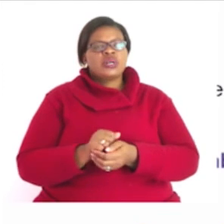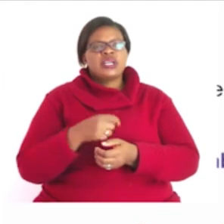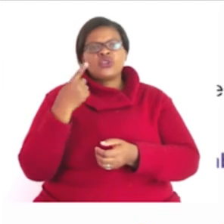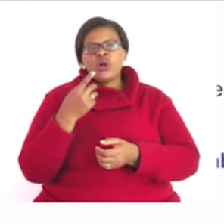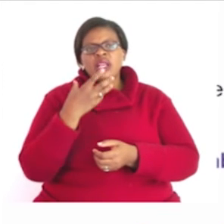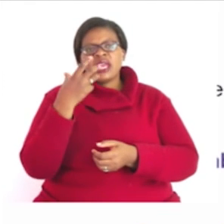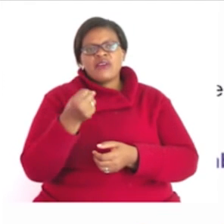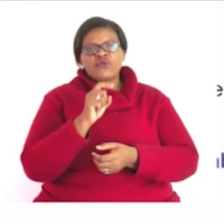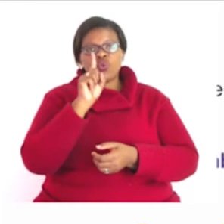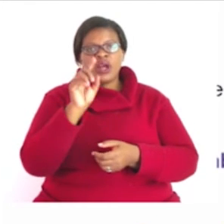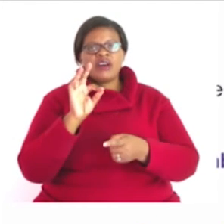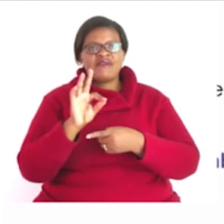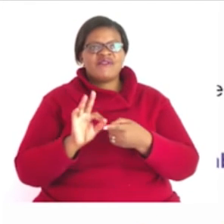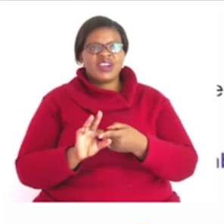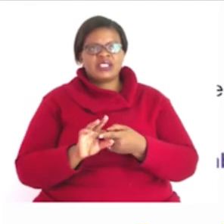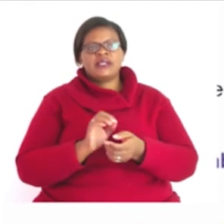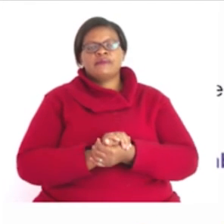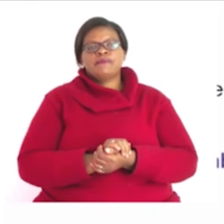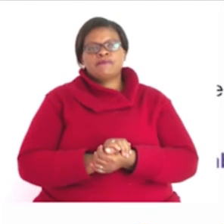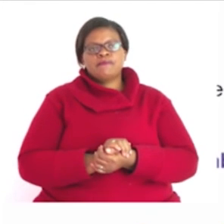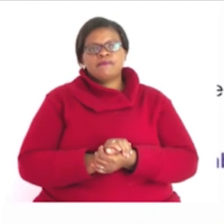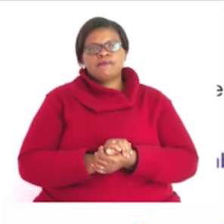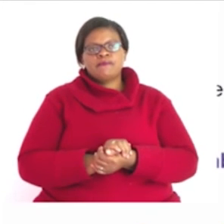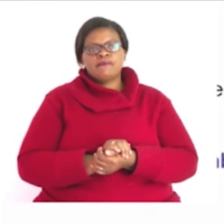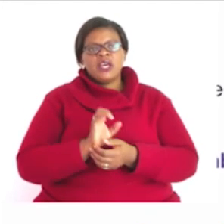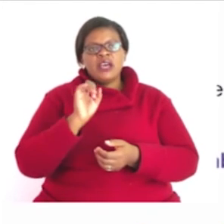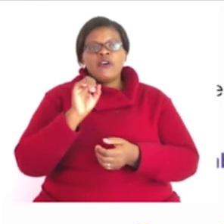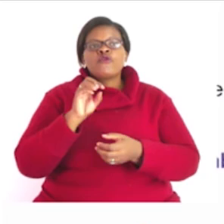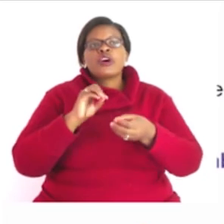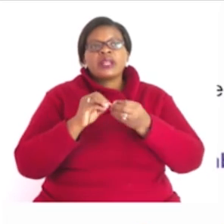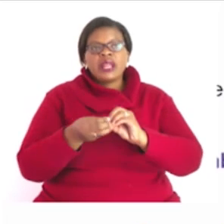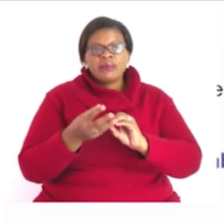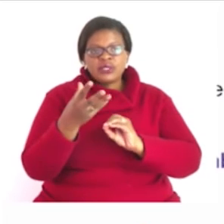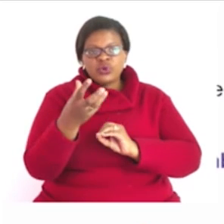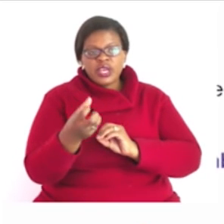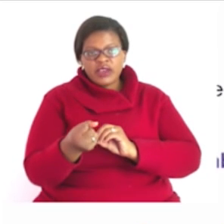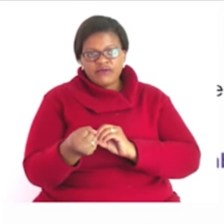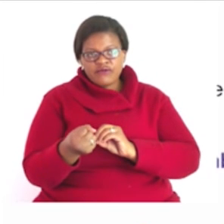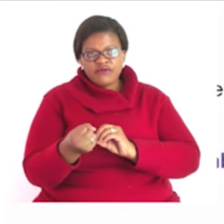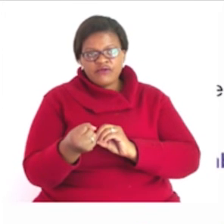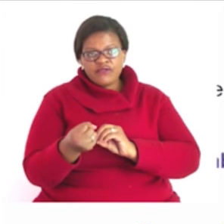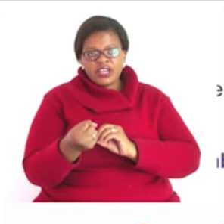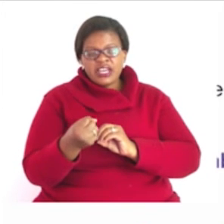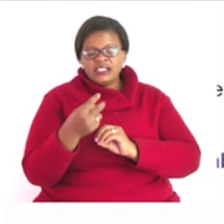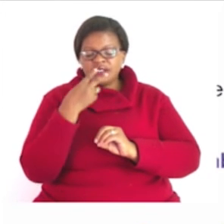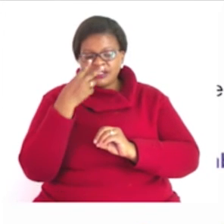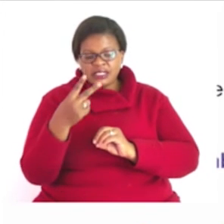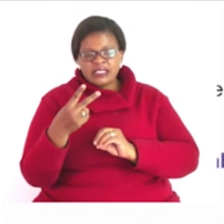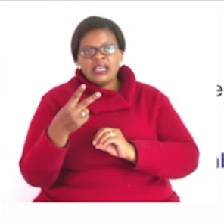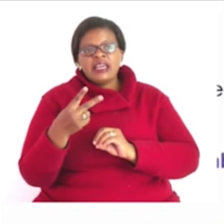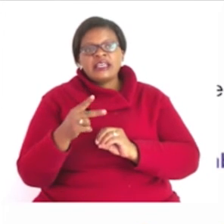factor. Okay? In order for a number to be considered as a prime